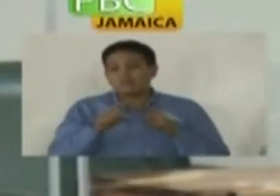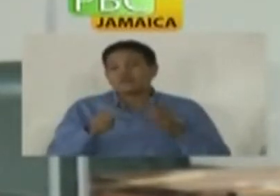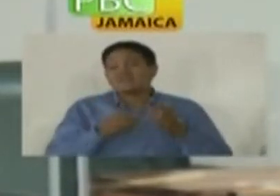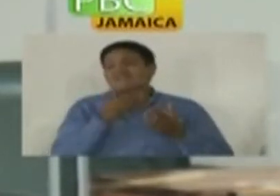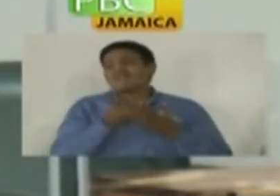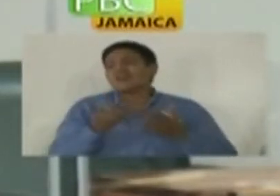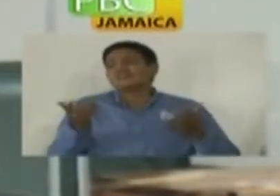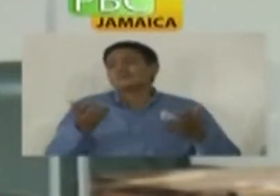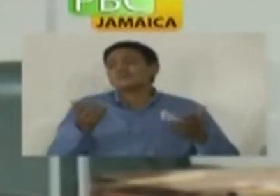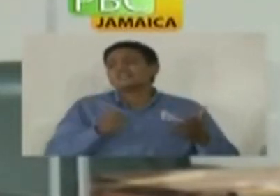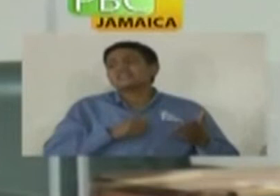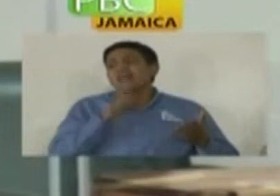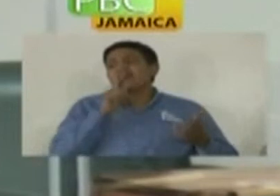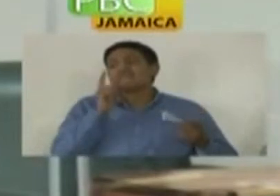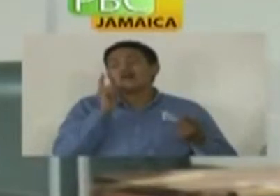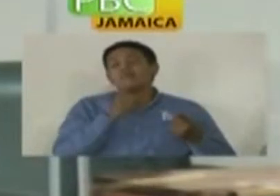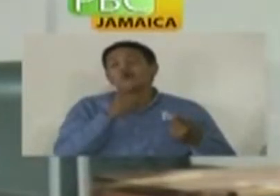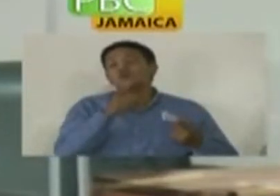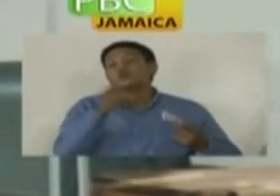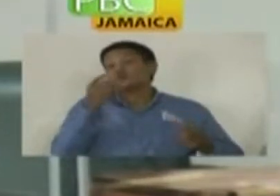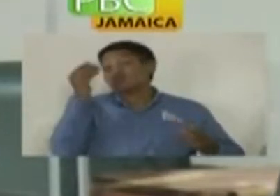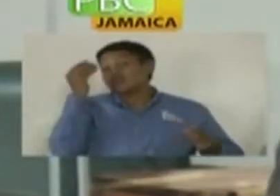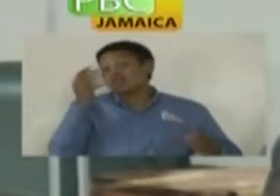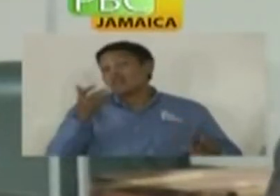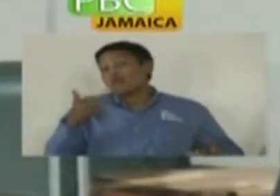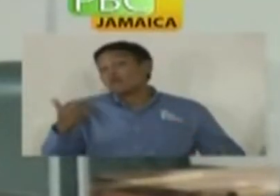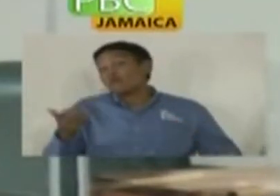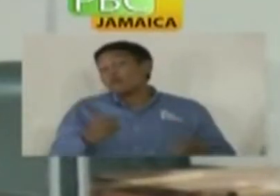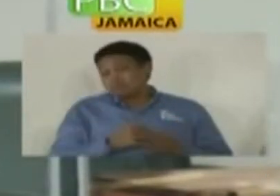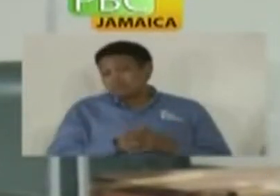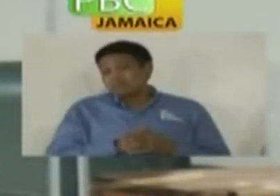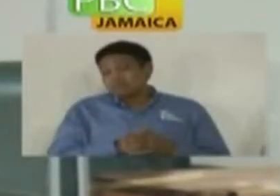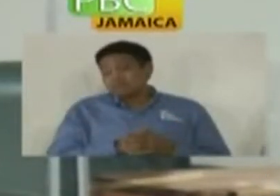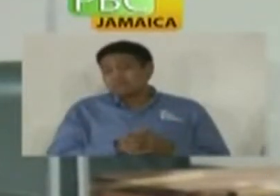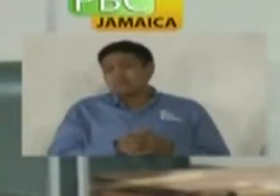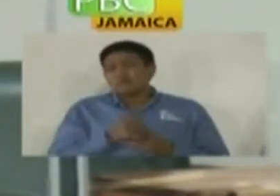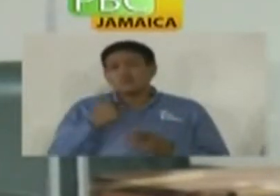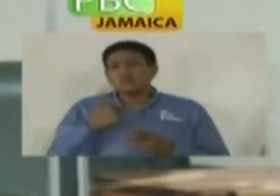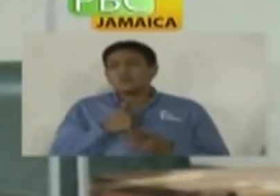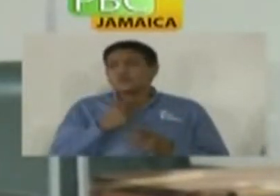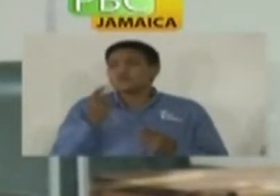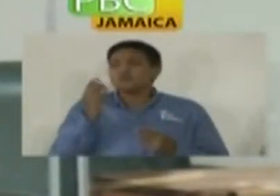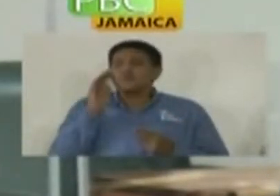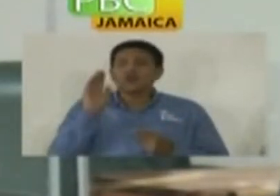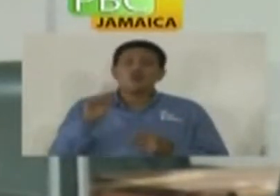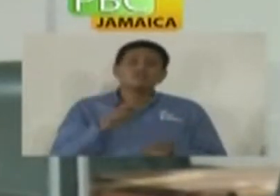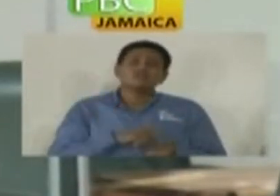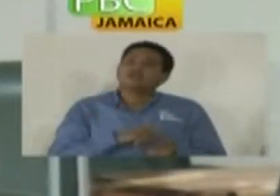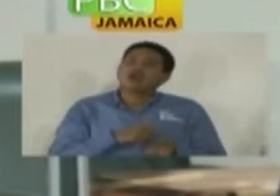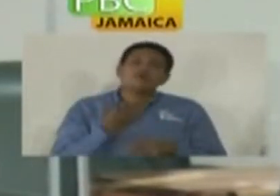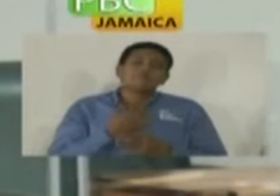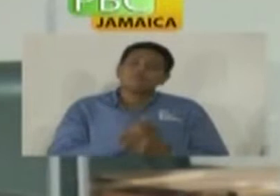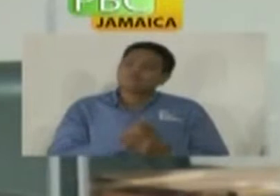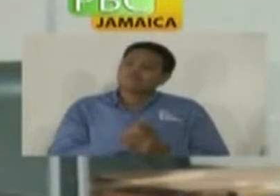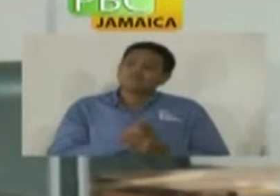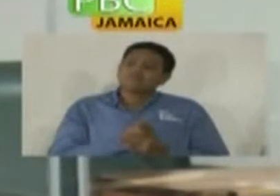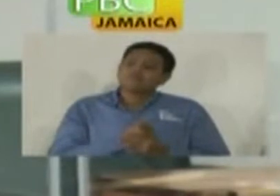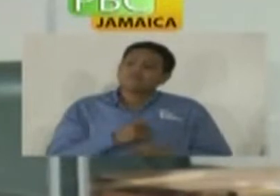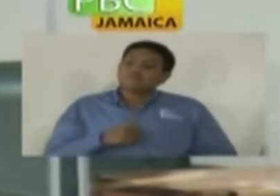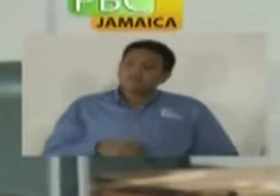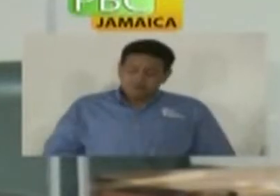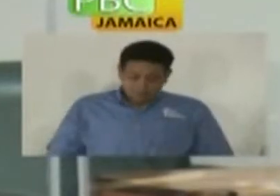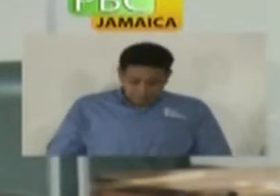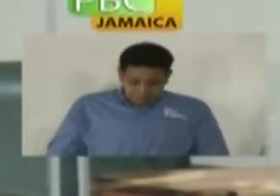is, I point out to you, Mr. President, that we do it all the time. People